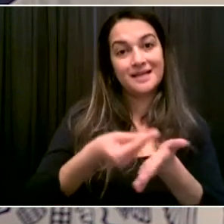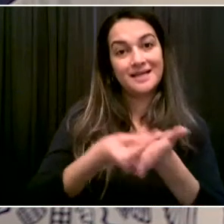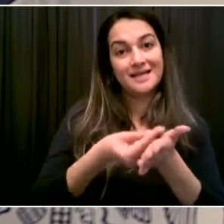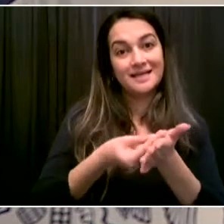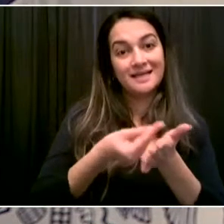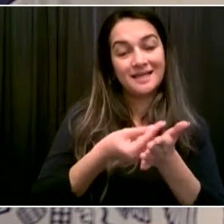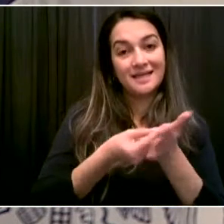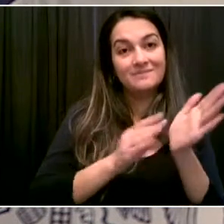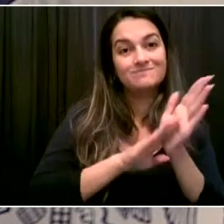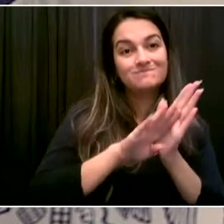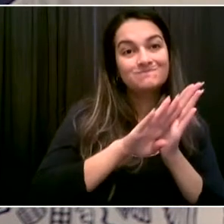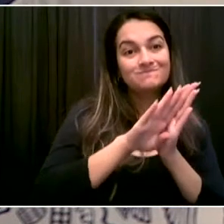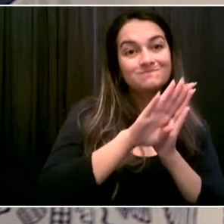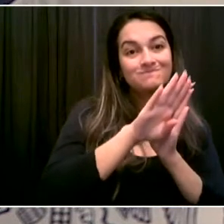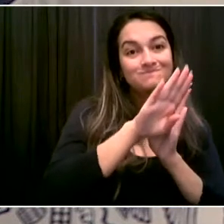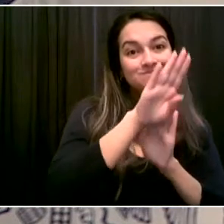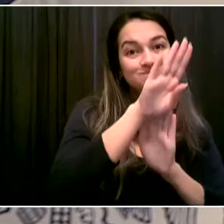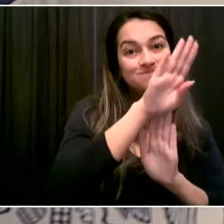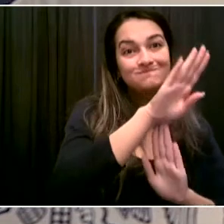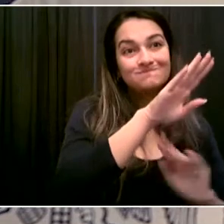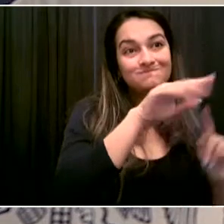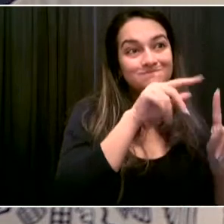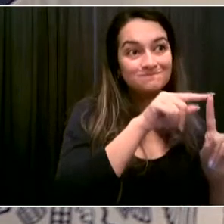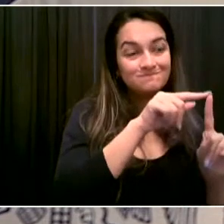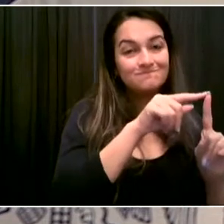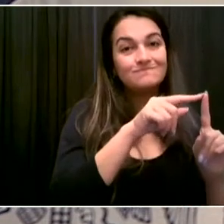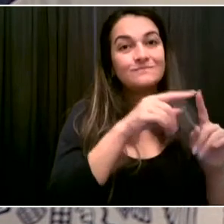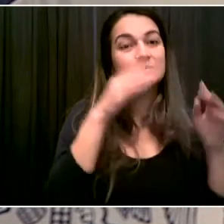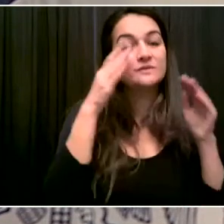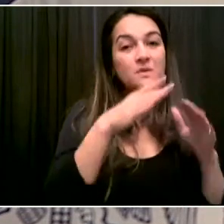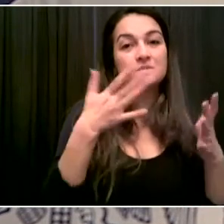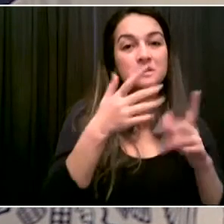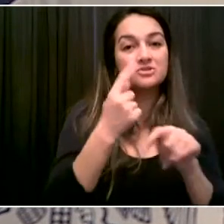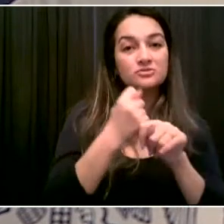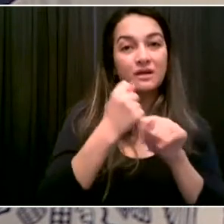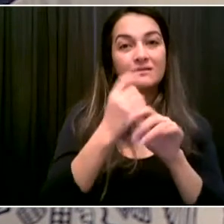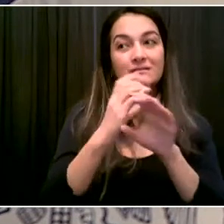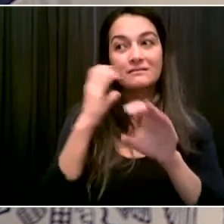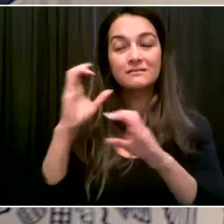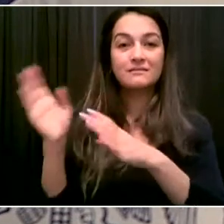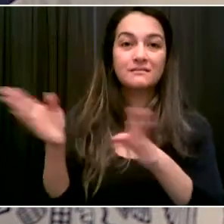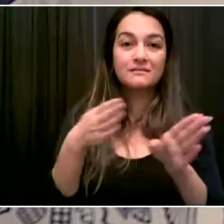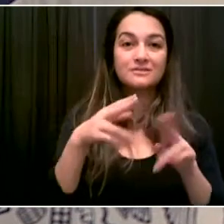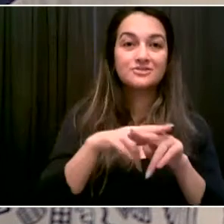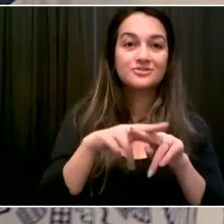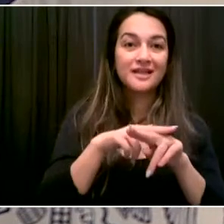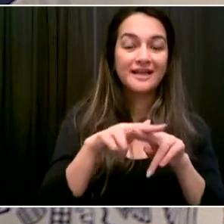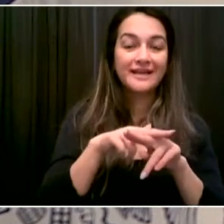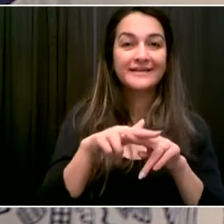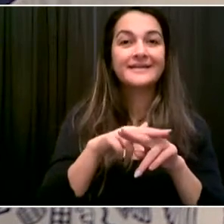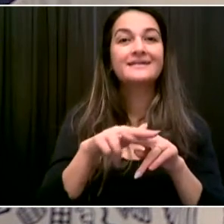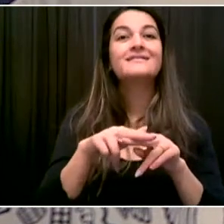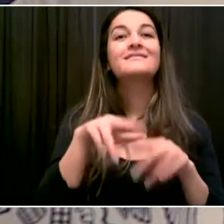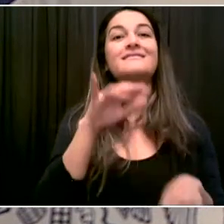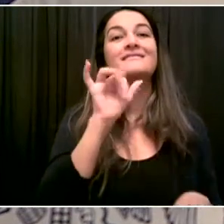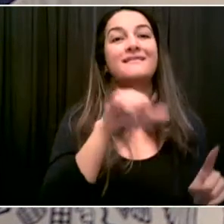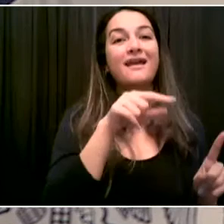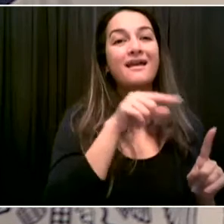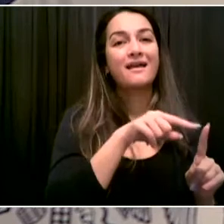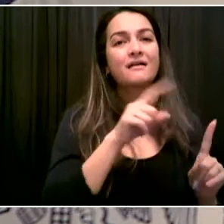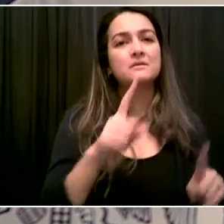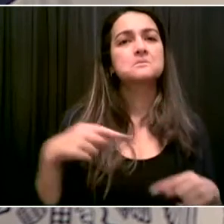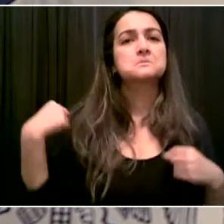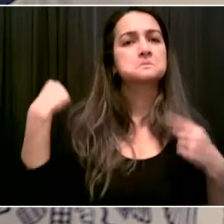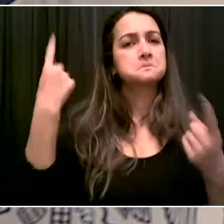to have to structurally change a lot of what New York City does. They're not going to happen overnight. So look, I appreciate